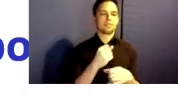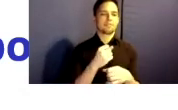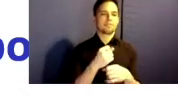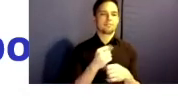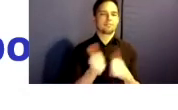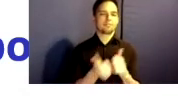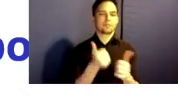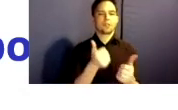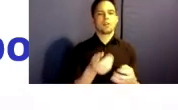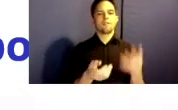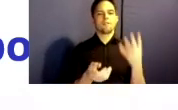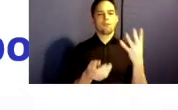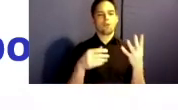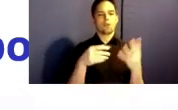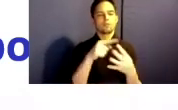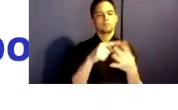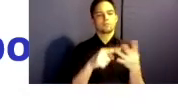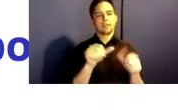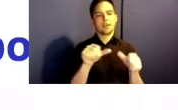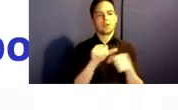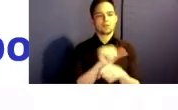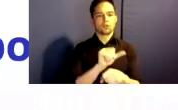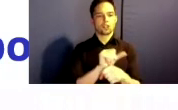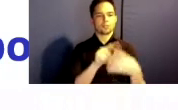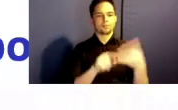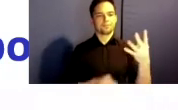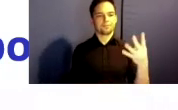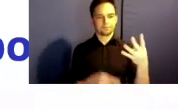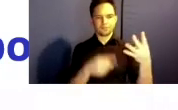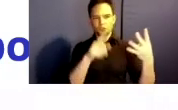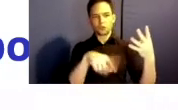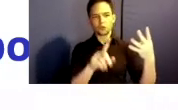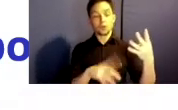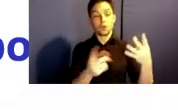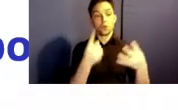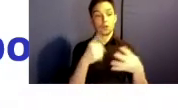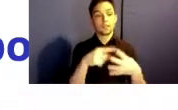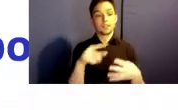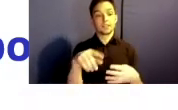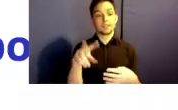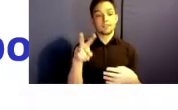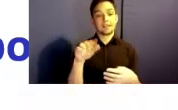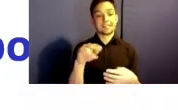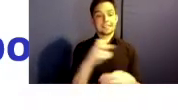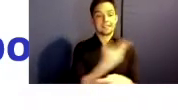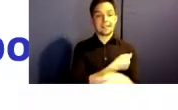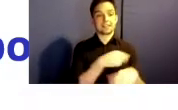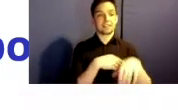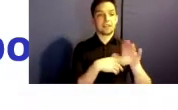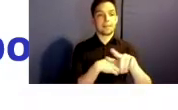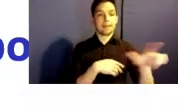work, as shown here. And one of them is the vaccine pillar. It's the first one on the left.